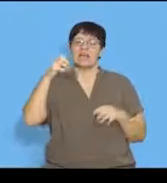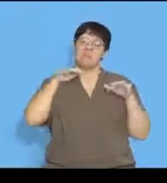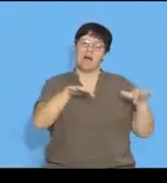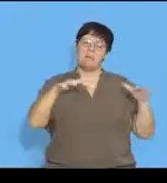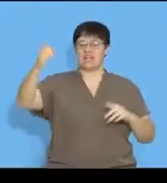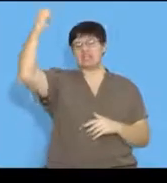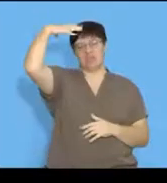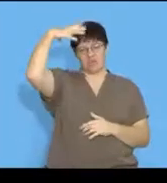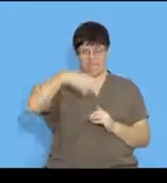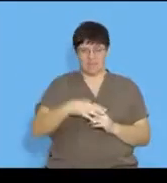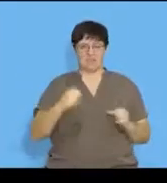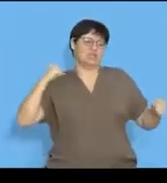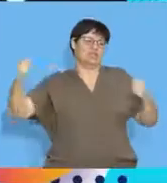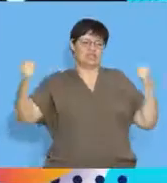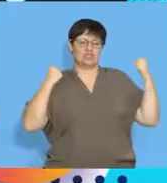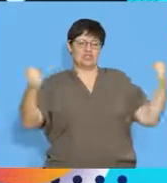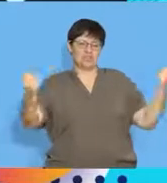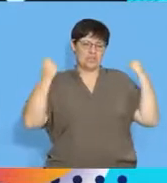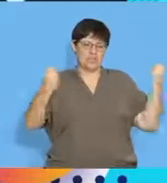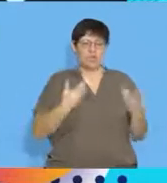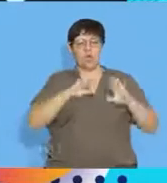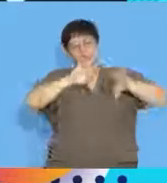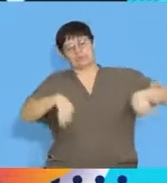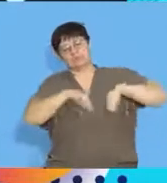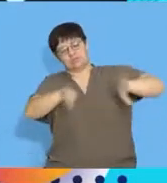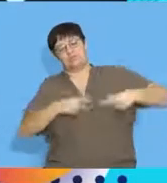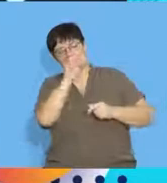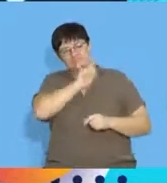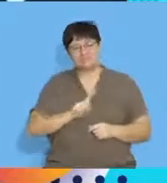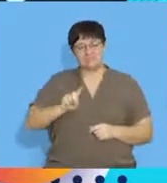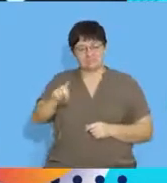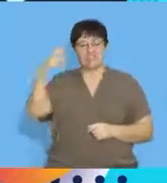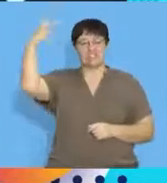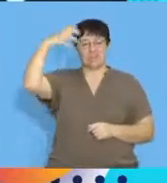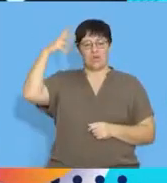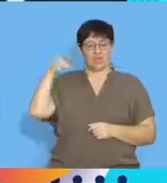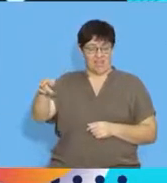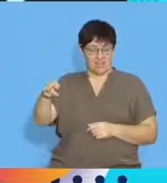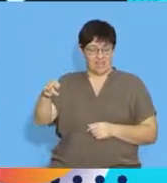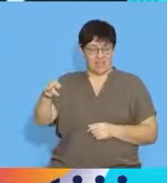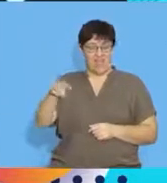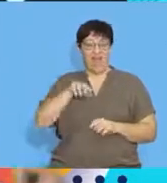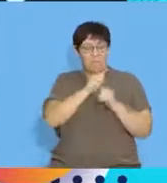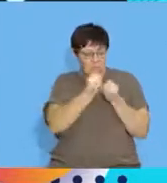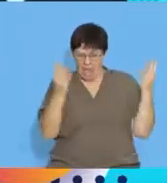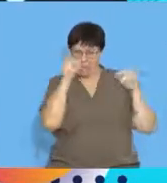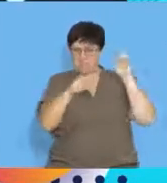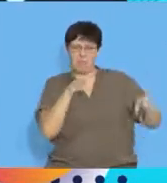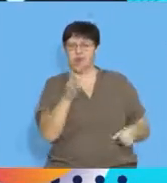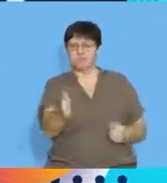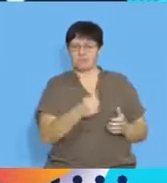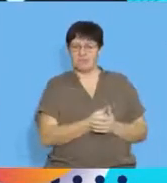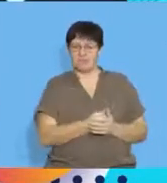they go to the gym, right, or they go swimming somewhere and they go afterwards and they go to the showers. And what is the